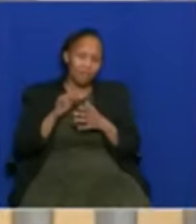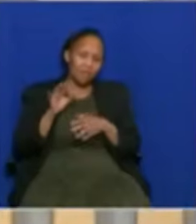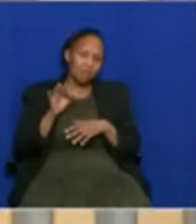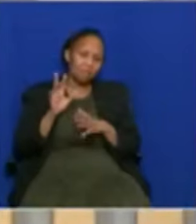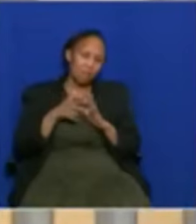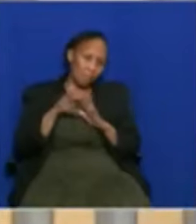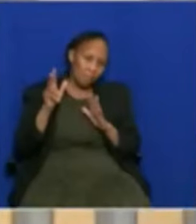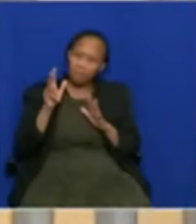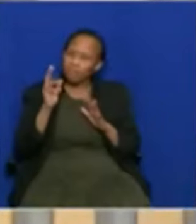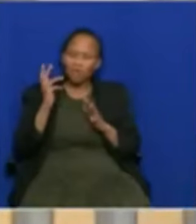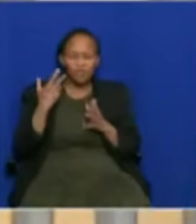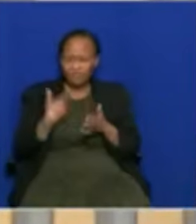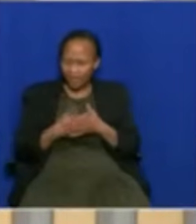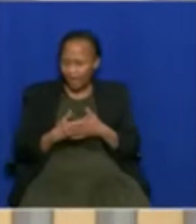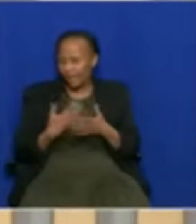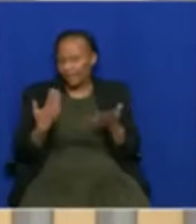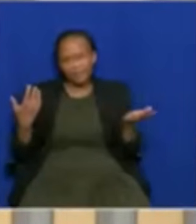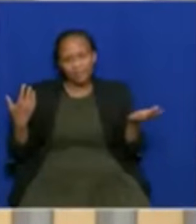Thank you, Chair, Commissioner.